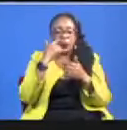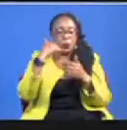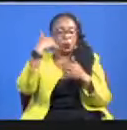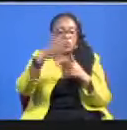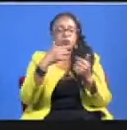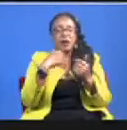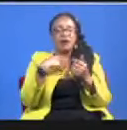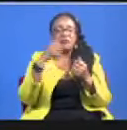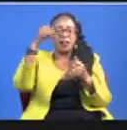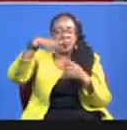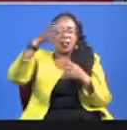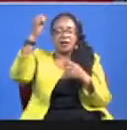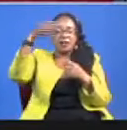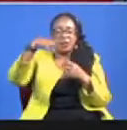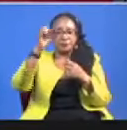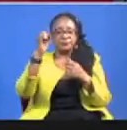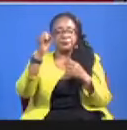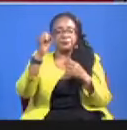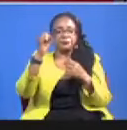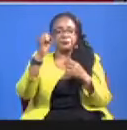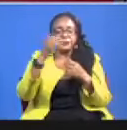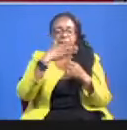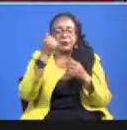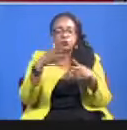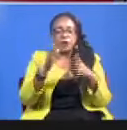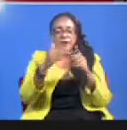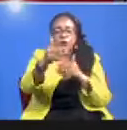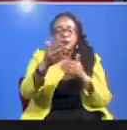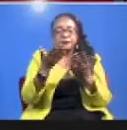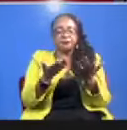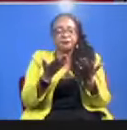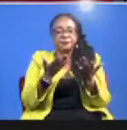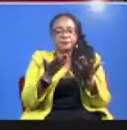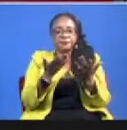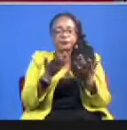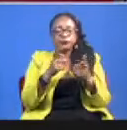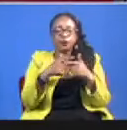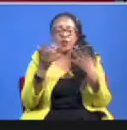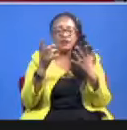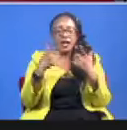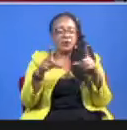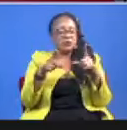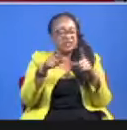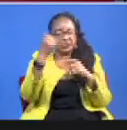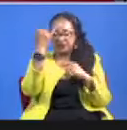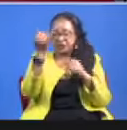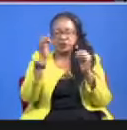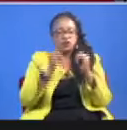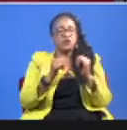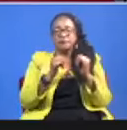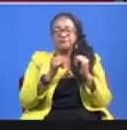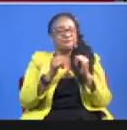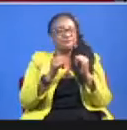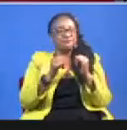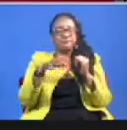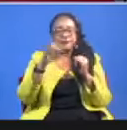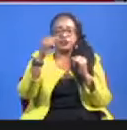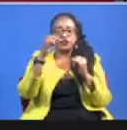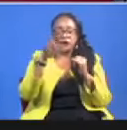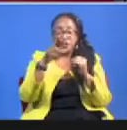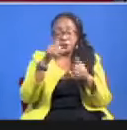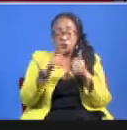that's the cause of the regular blackouts that we have. So what's the best way forward? Whatever language you use, this idea is not